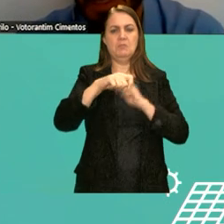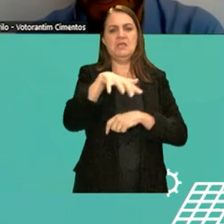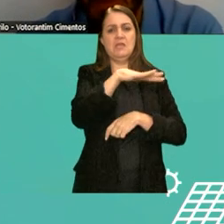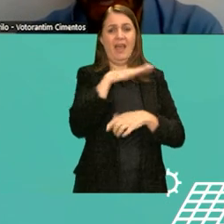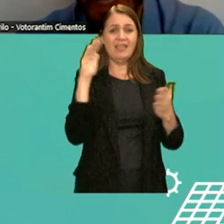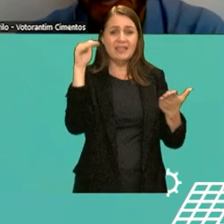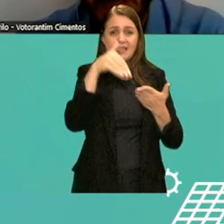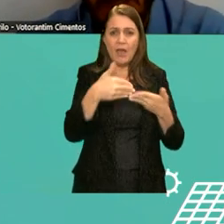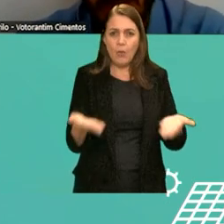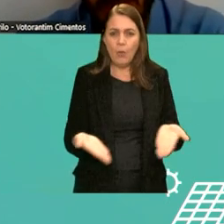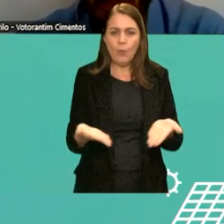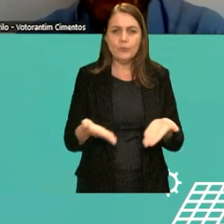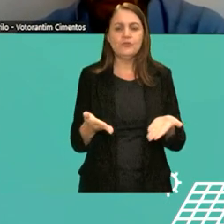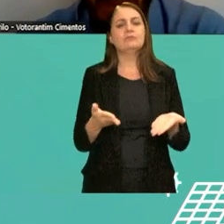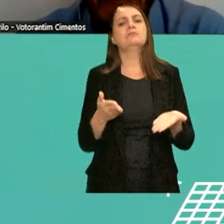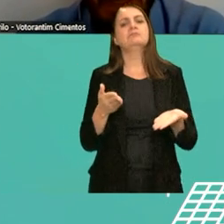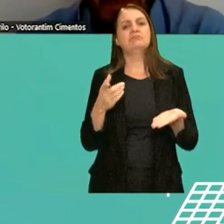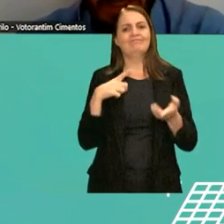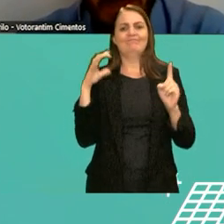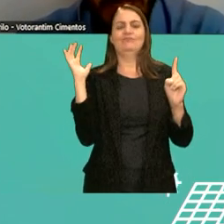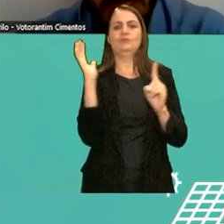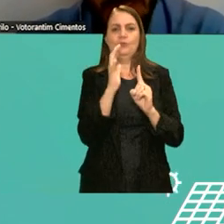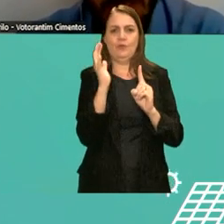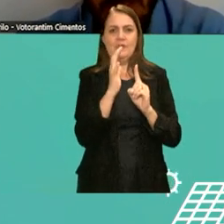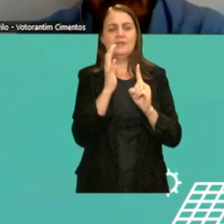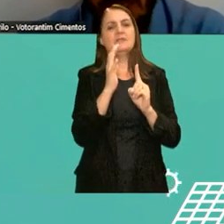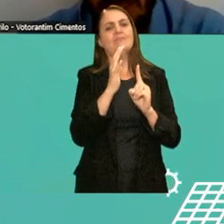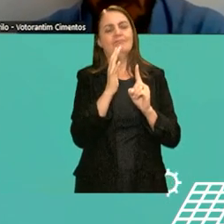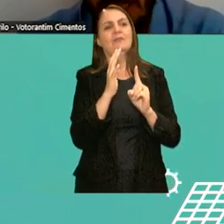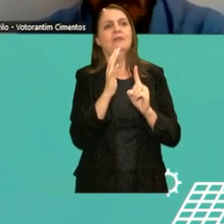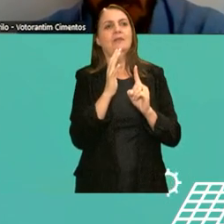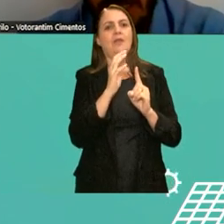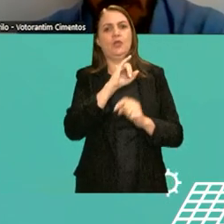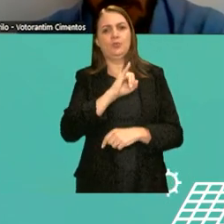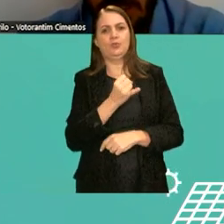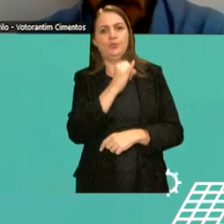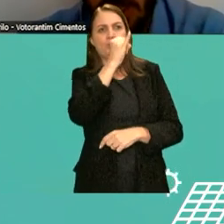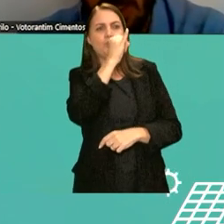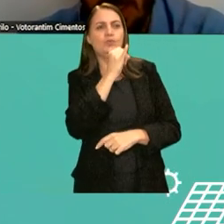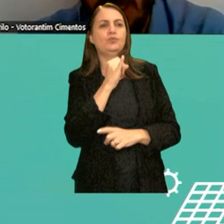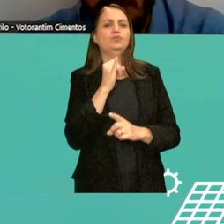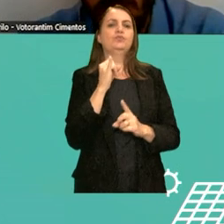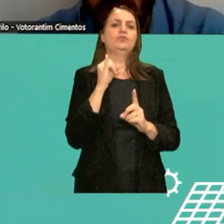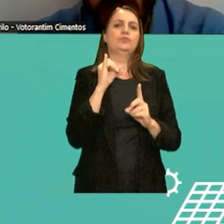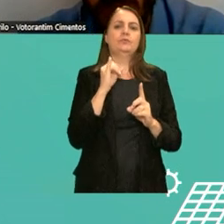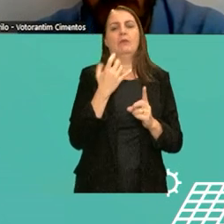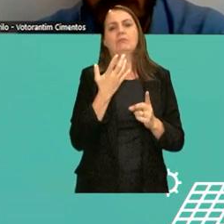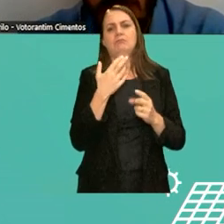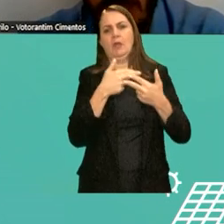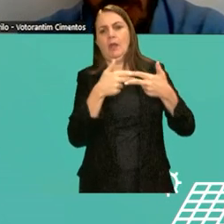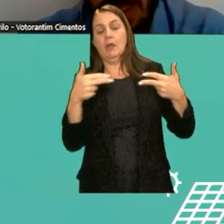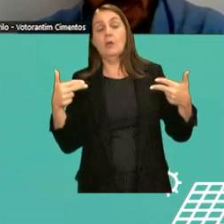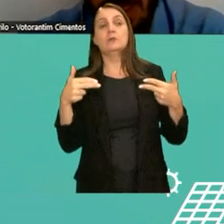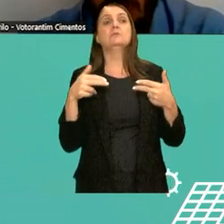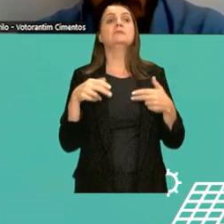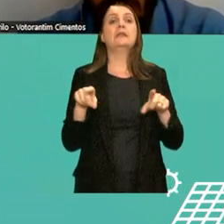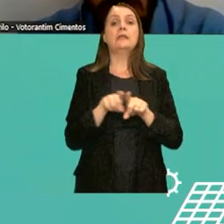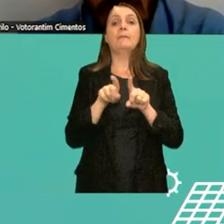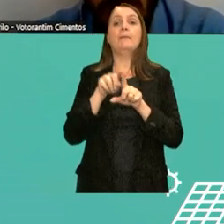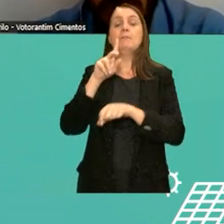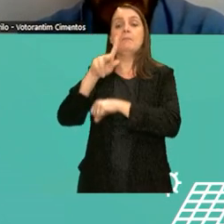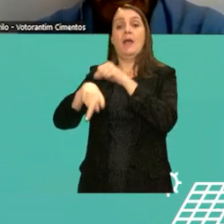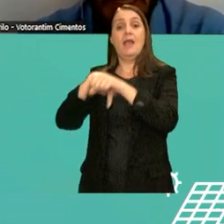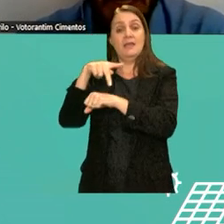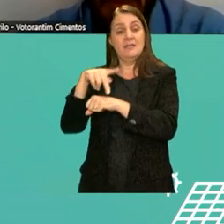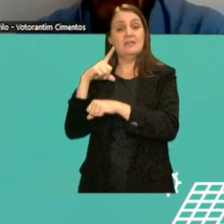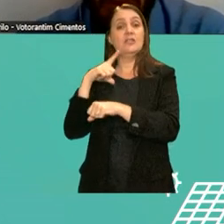there's another pugilist outside the ring, that is climate change. And so the Earth